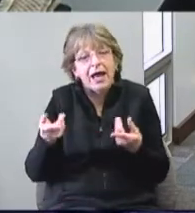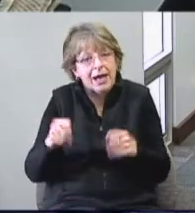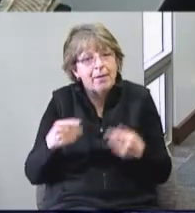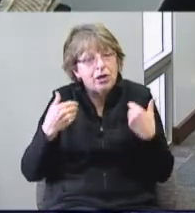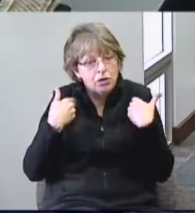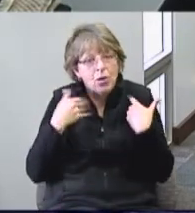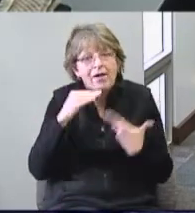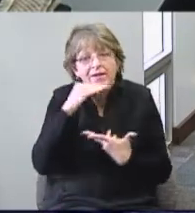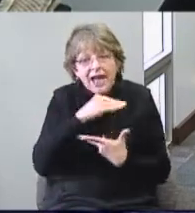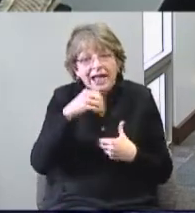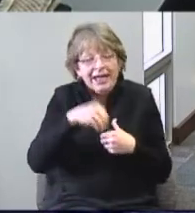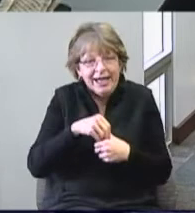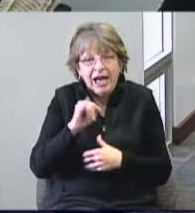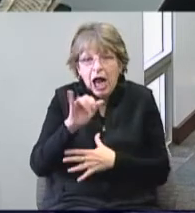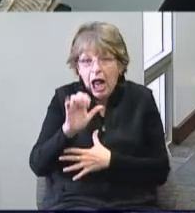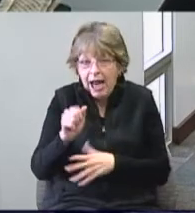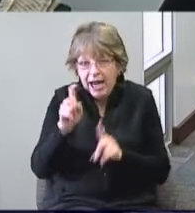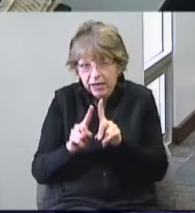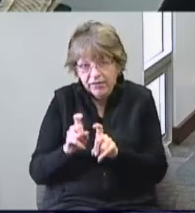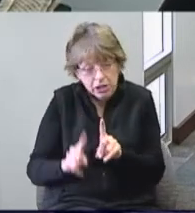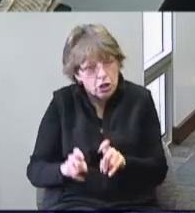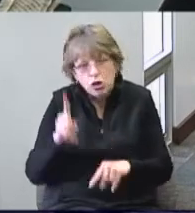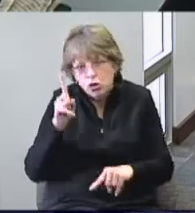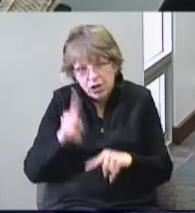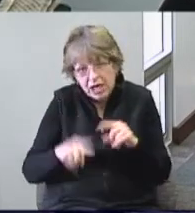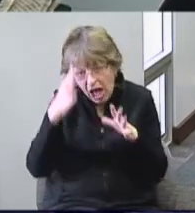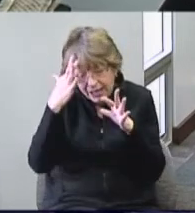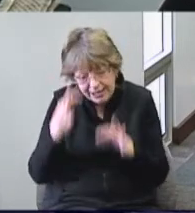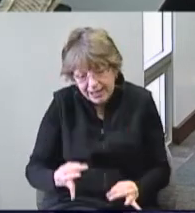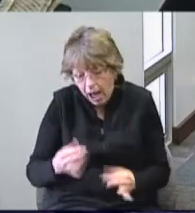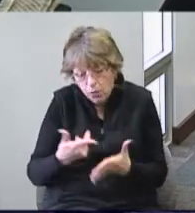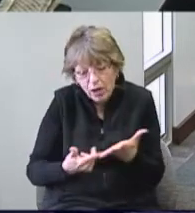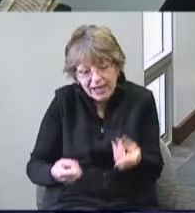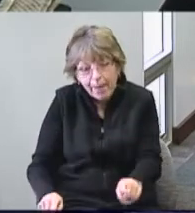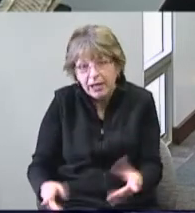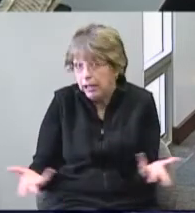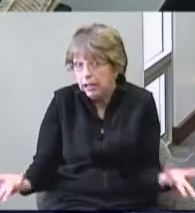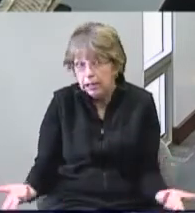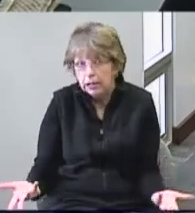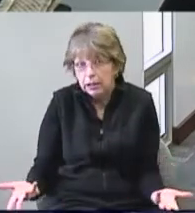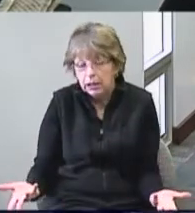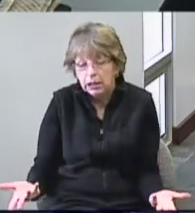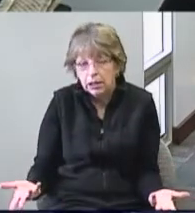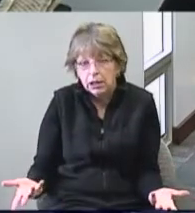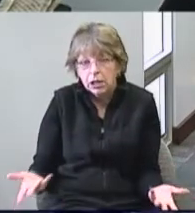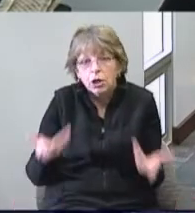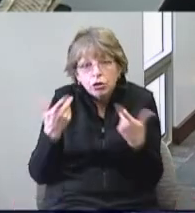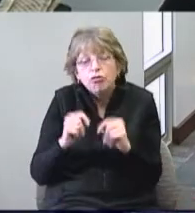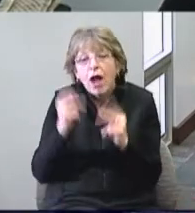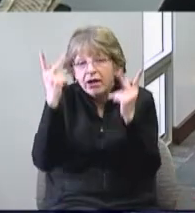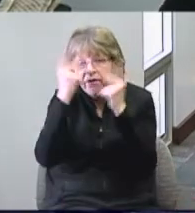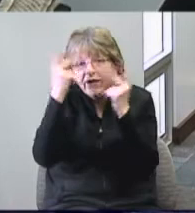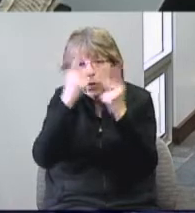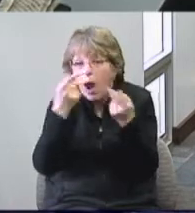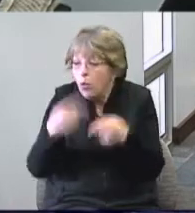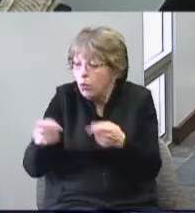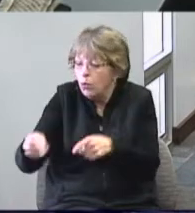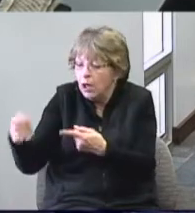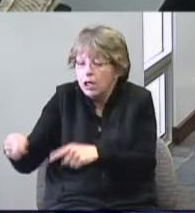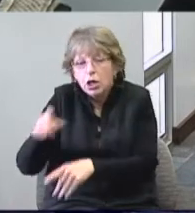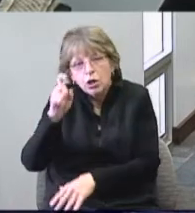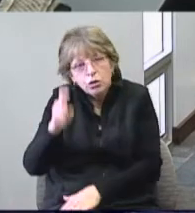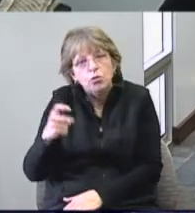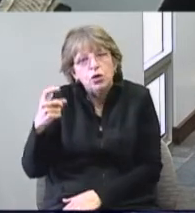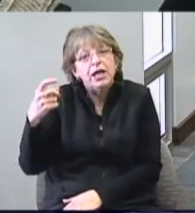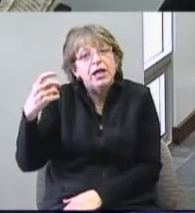the internal affairs investigations, you can't determine what's going on. You're trying to find out what's going on. You need officers to